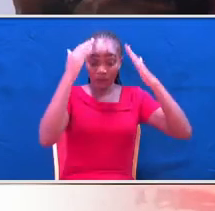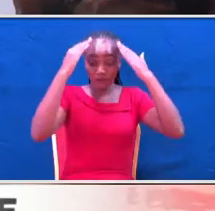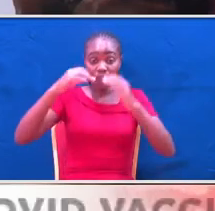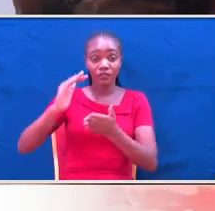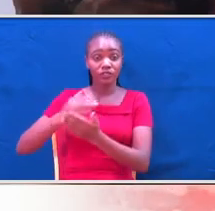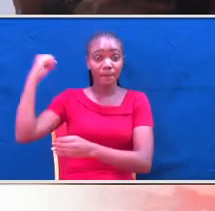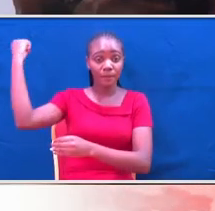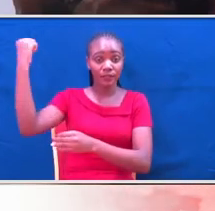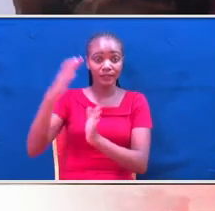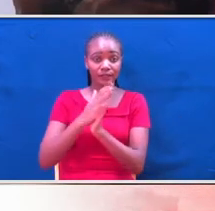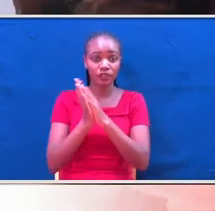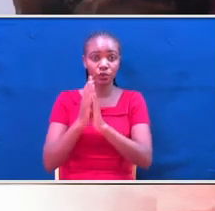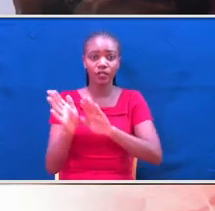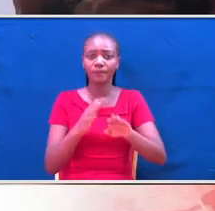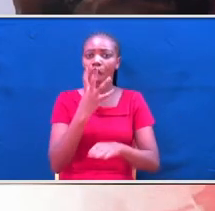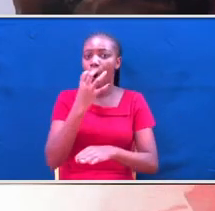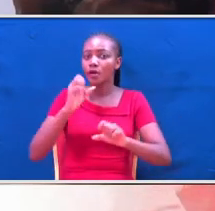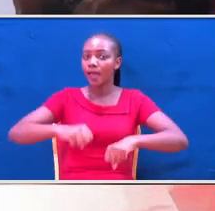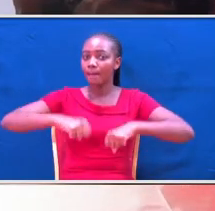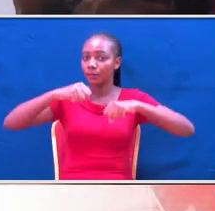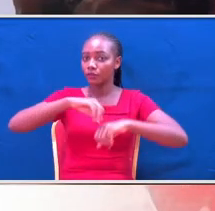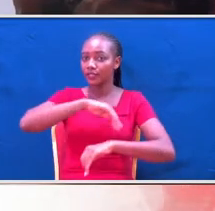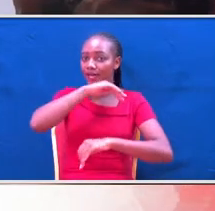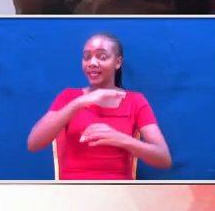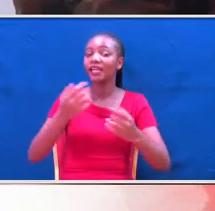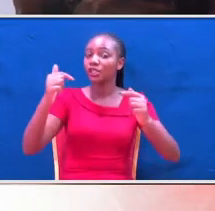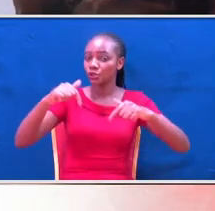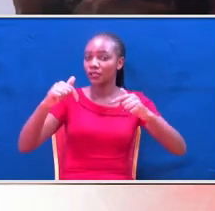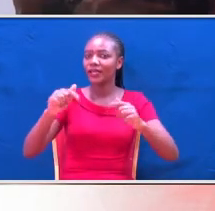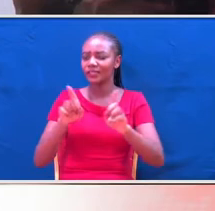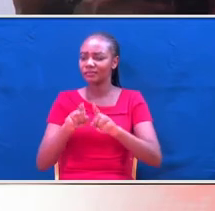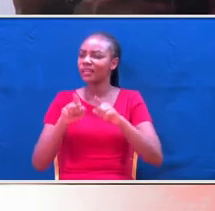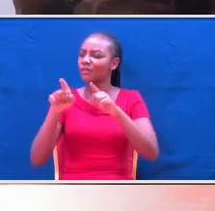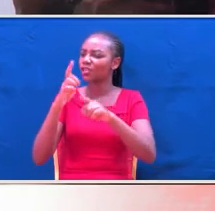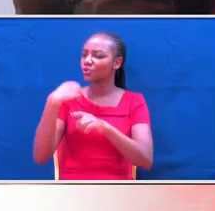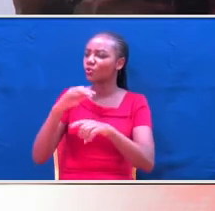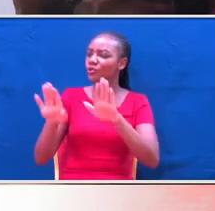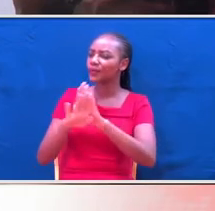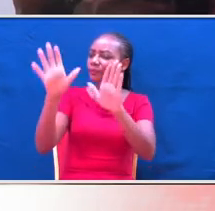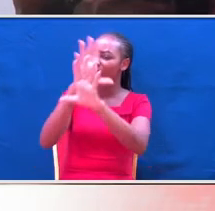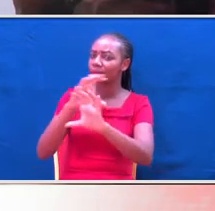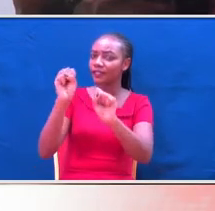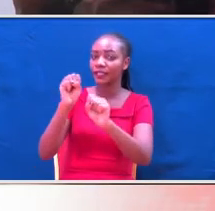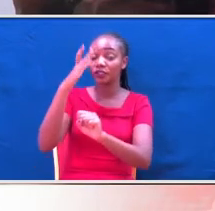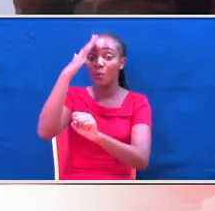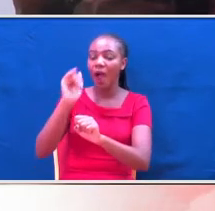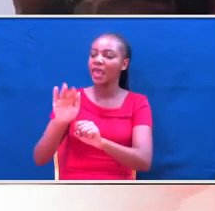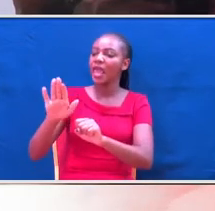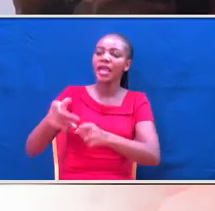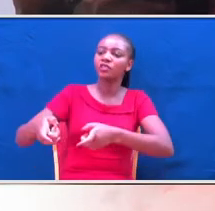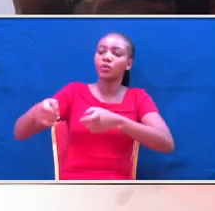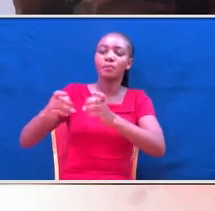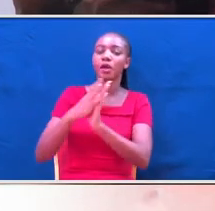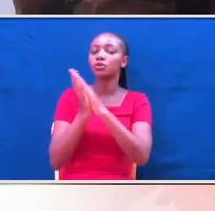some politics. ODM leader Raila Odinga has taken a jibe at Deputy President William Ruto's